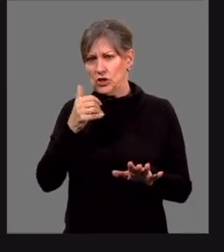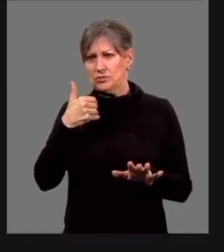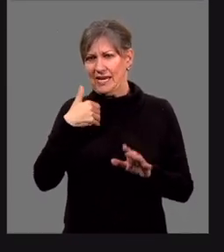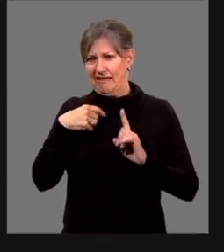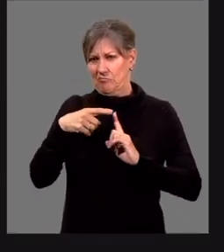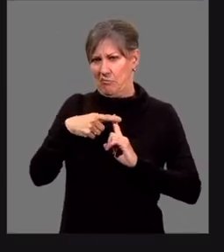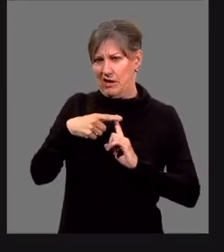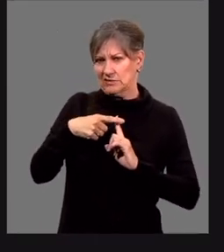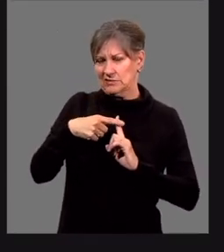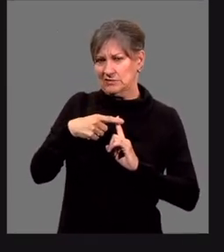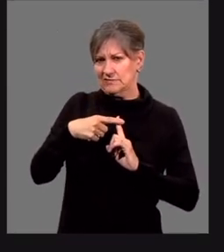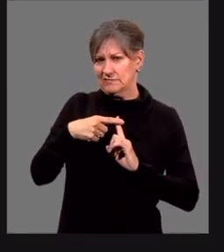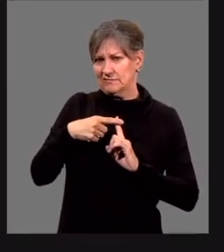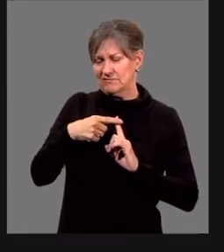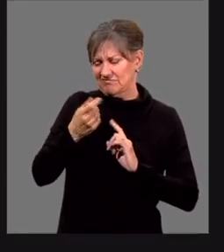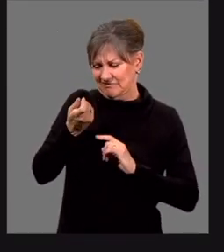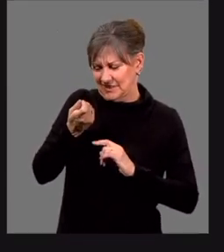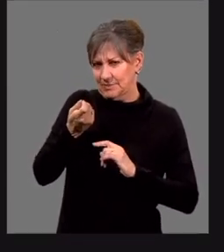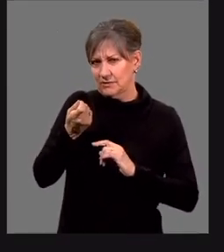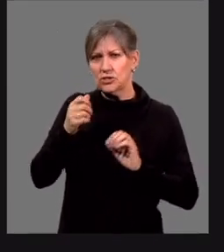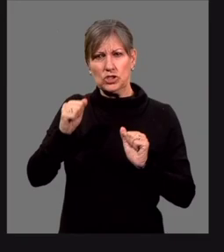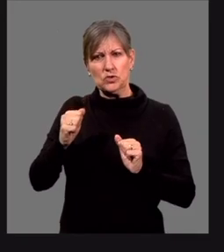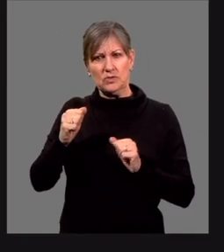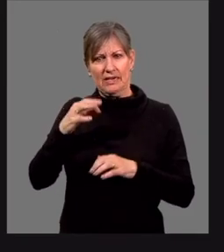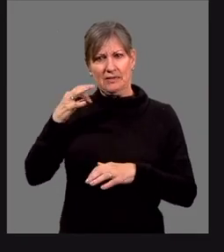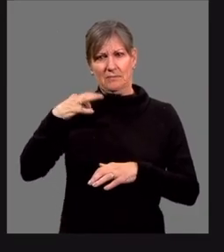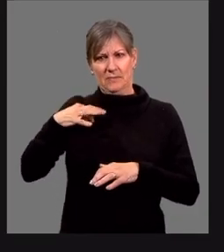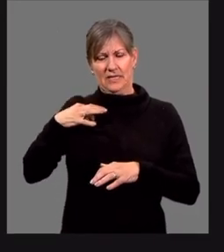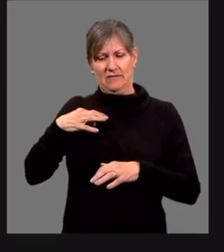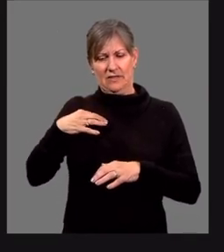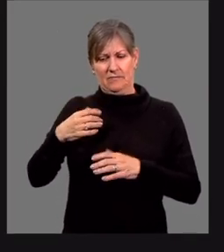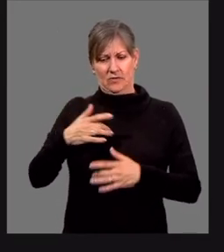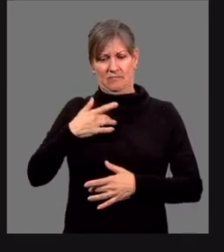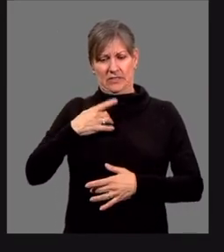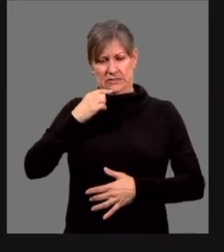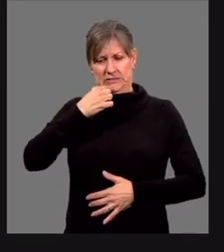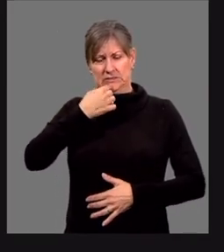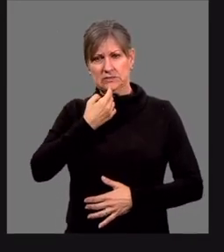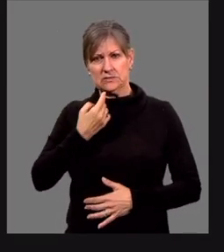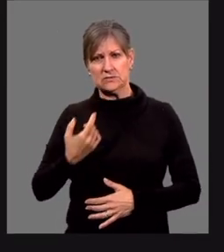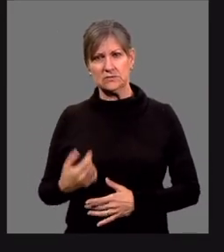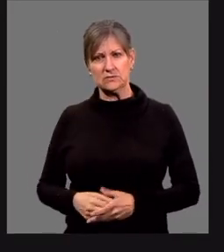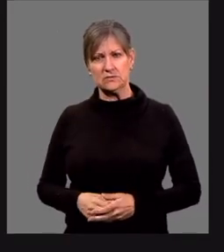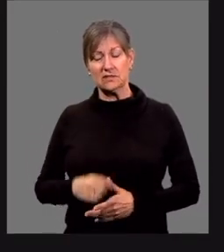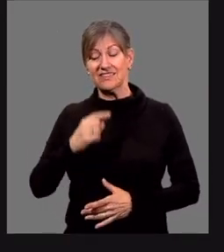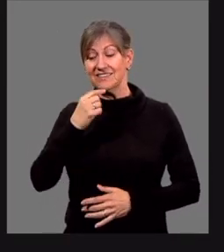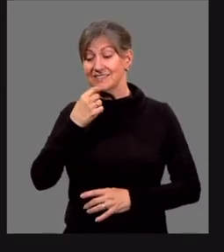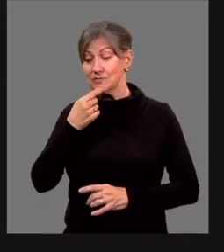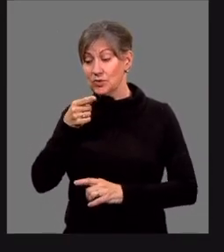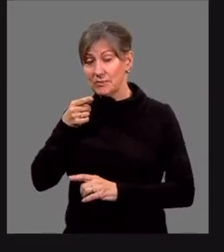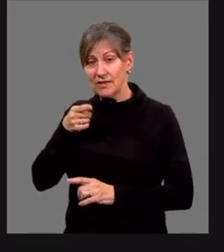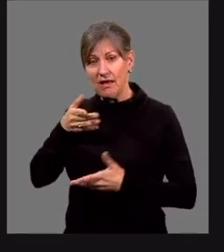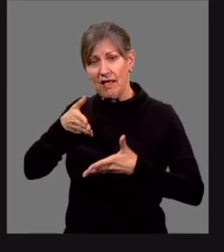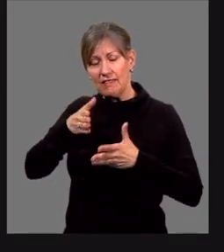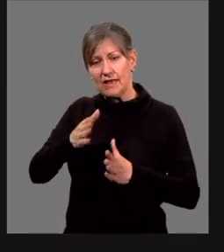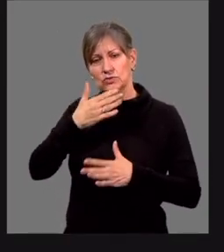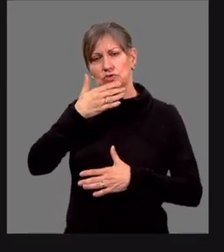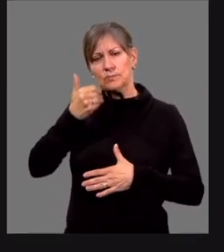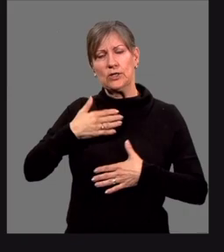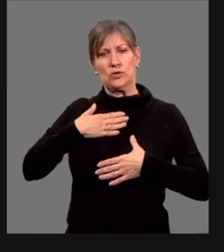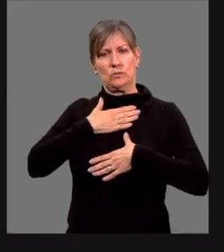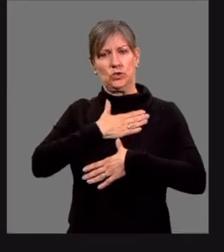just for a little while. You can benefit from feeling disappointed. Disappointment allows you to